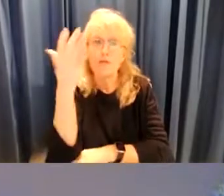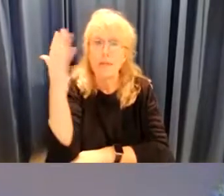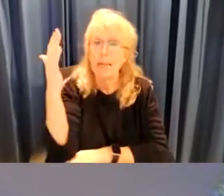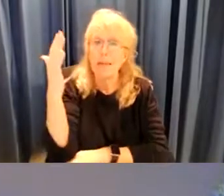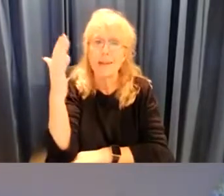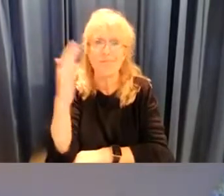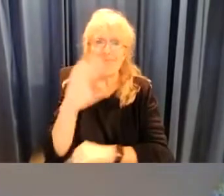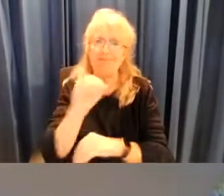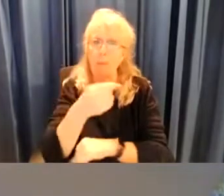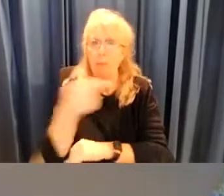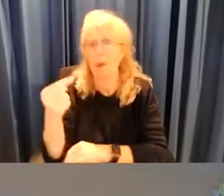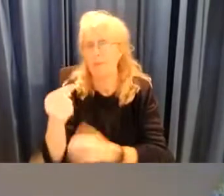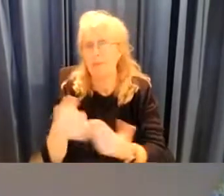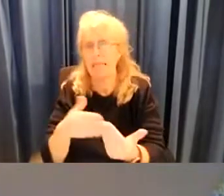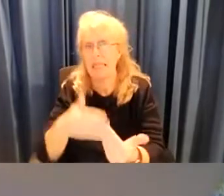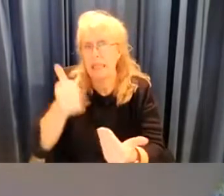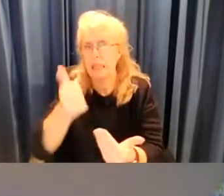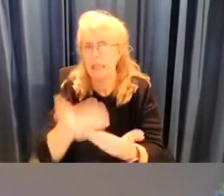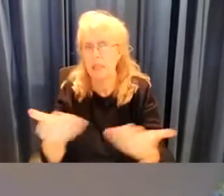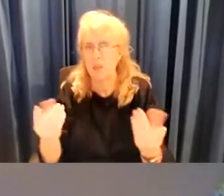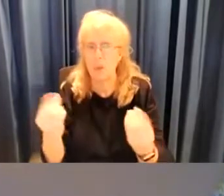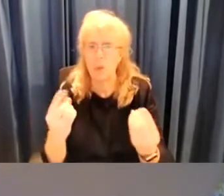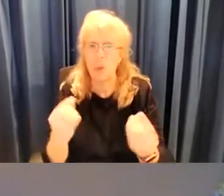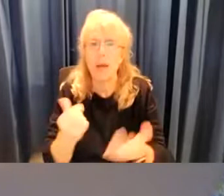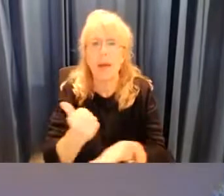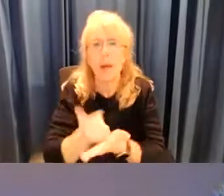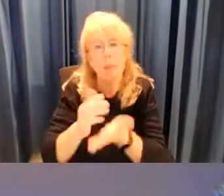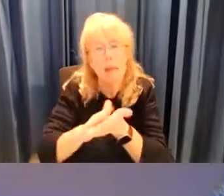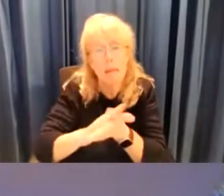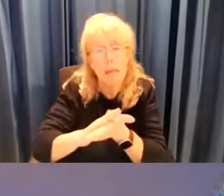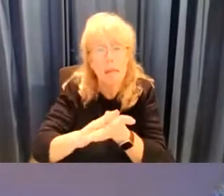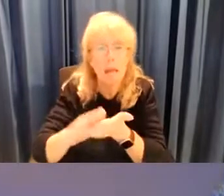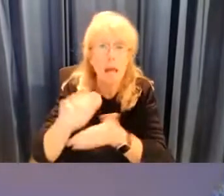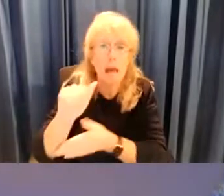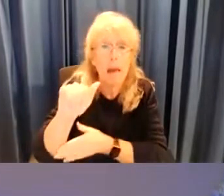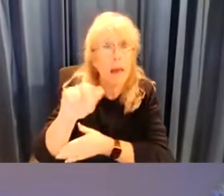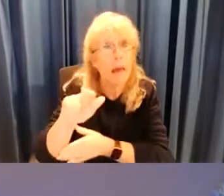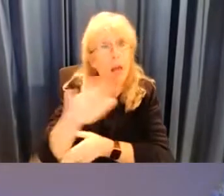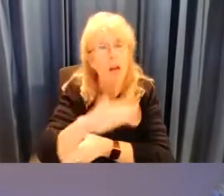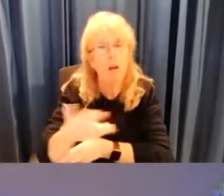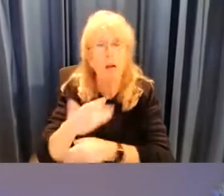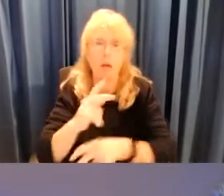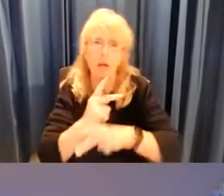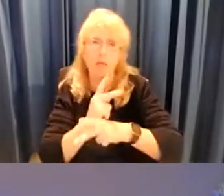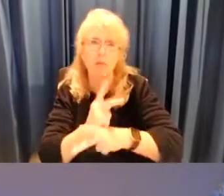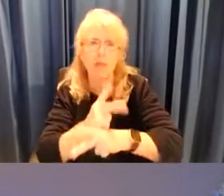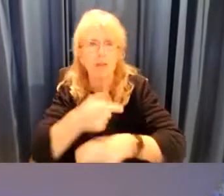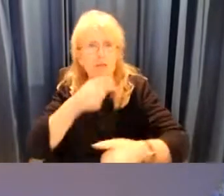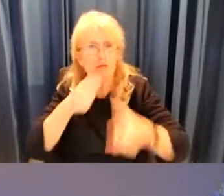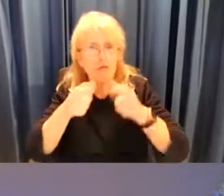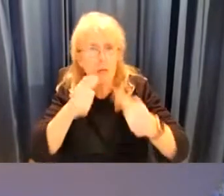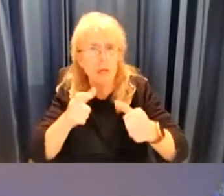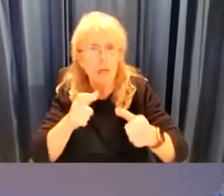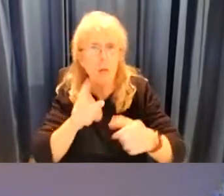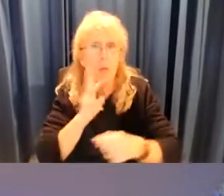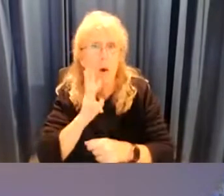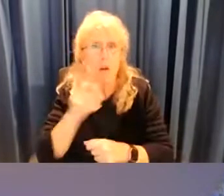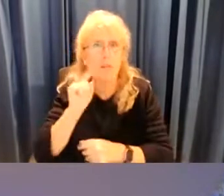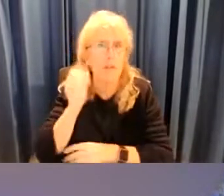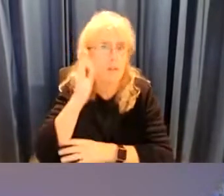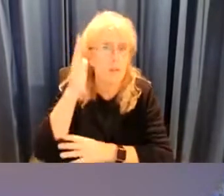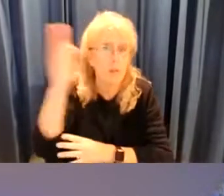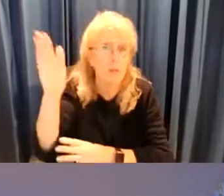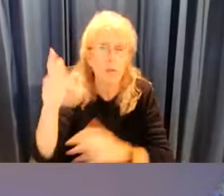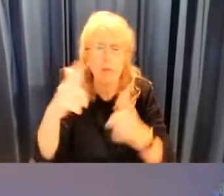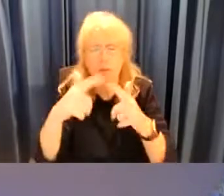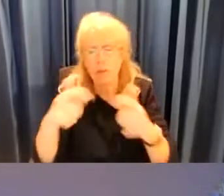of cleaning the air, protecting our drinking water for the future. You know, they provide so